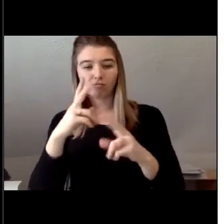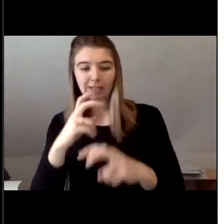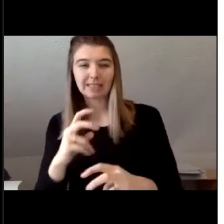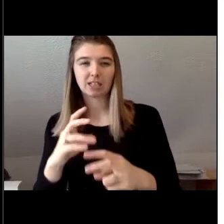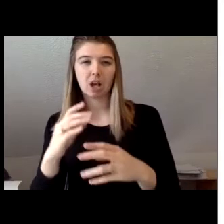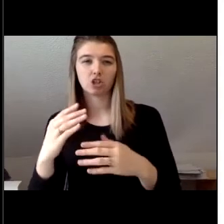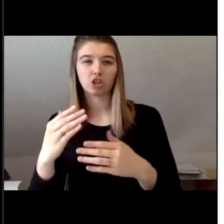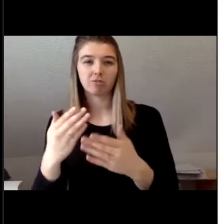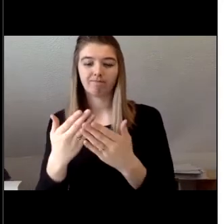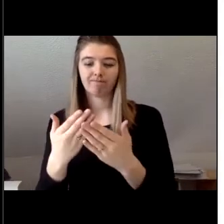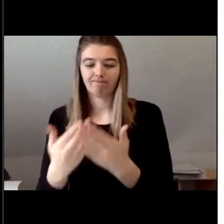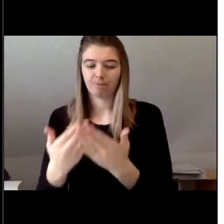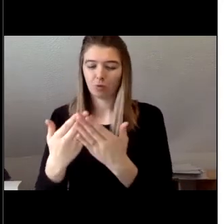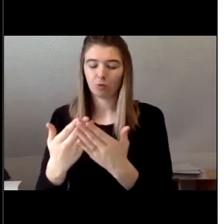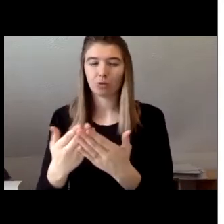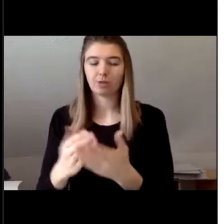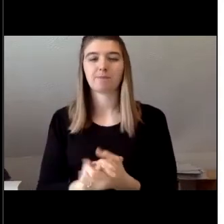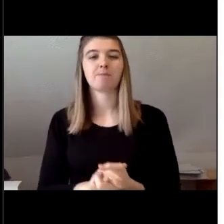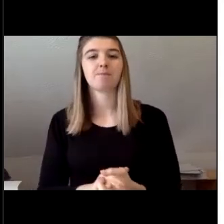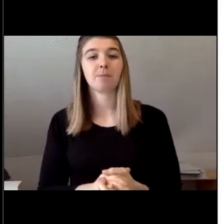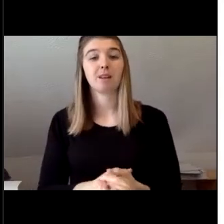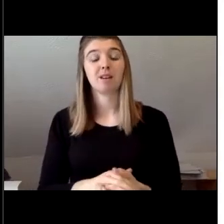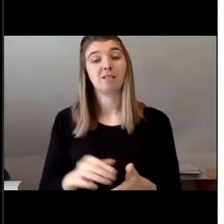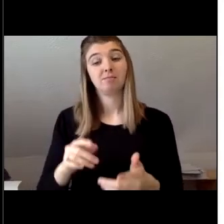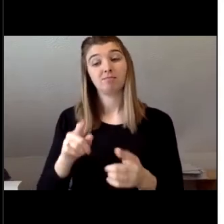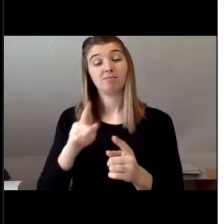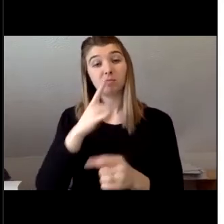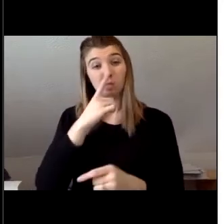grants with funding during periods of maternity,